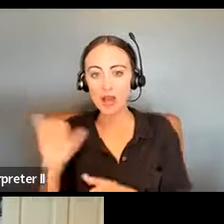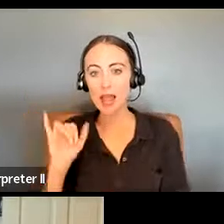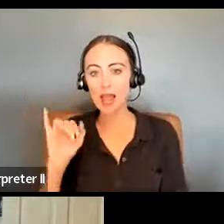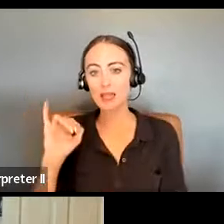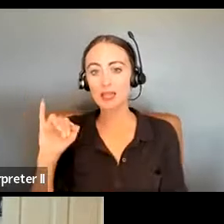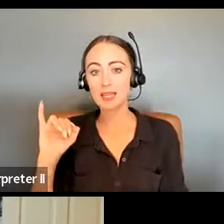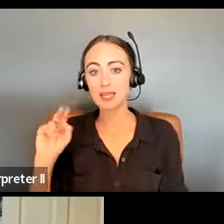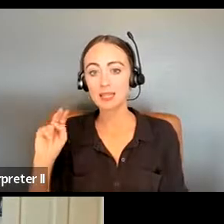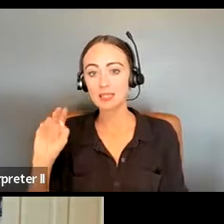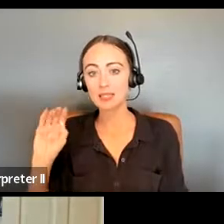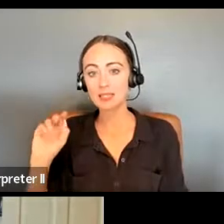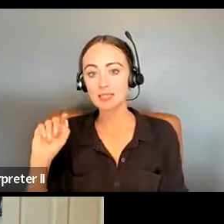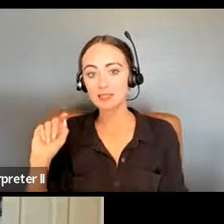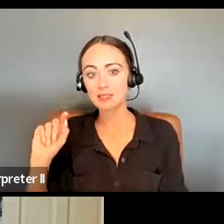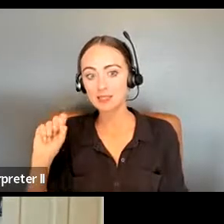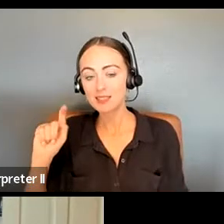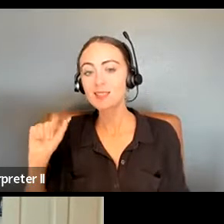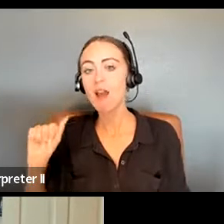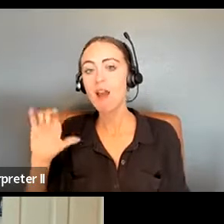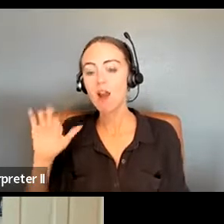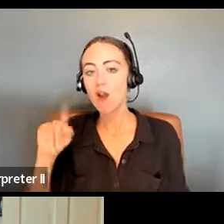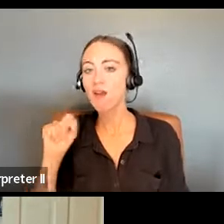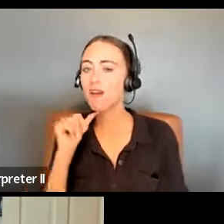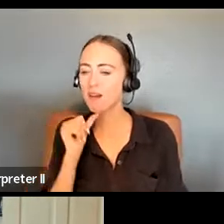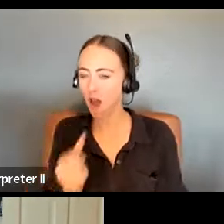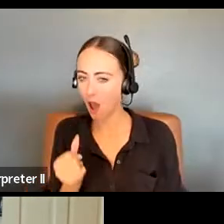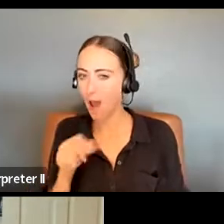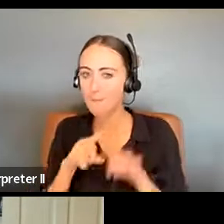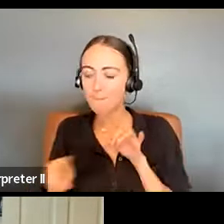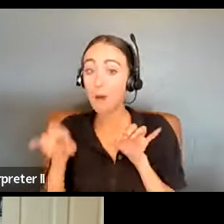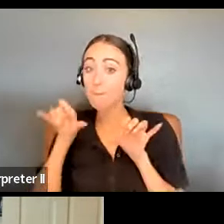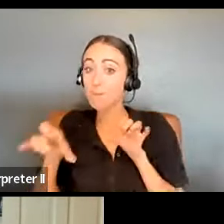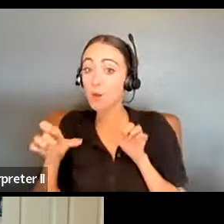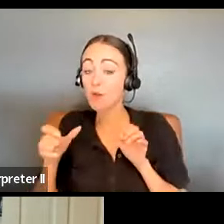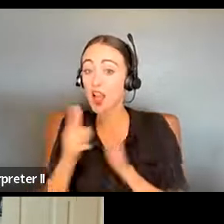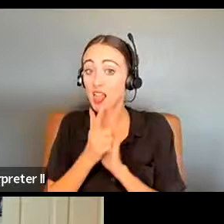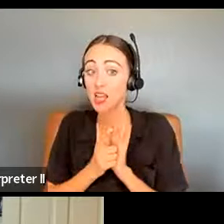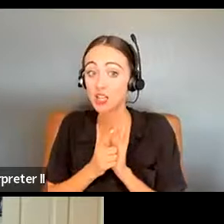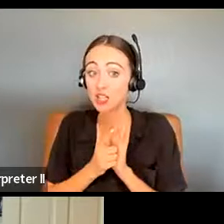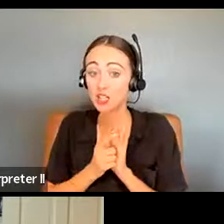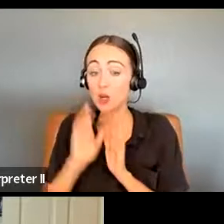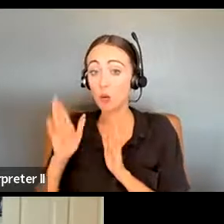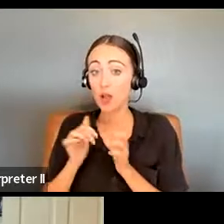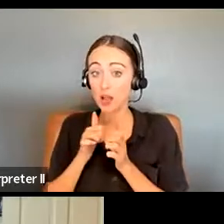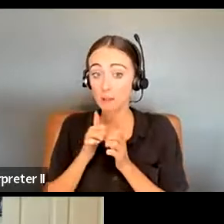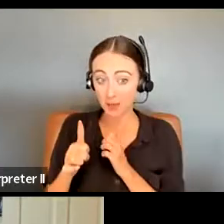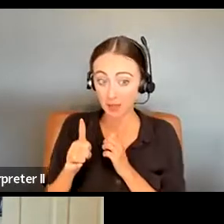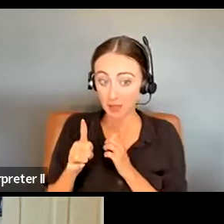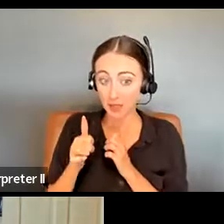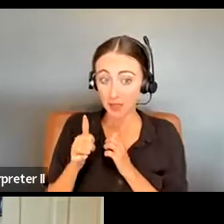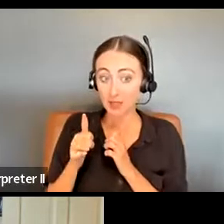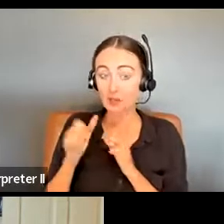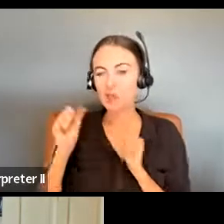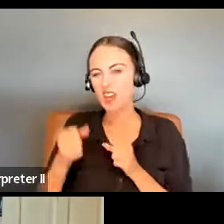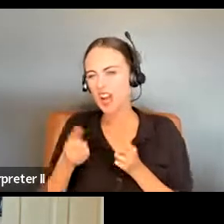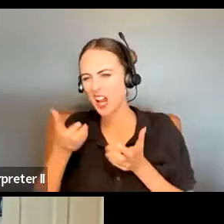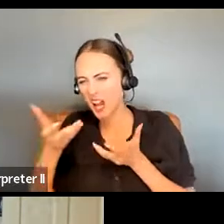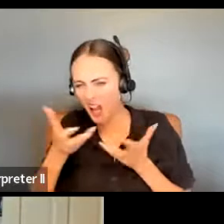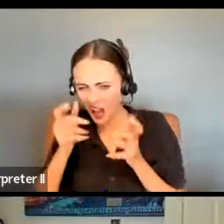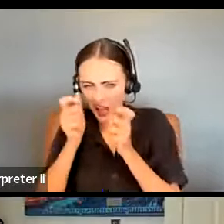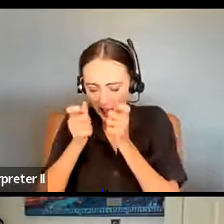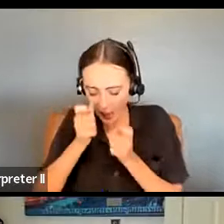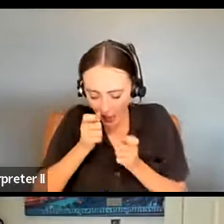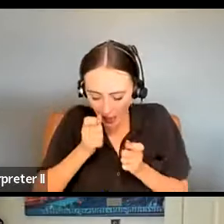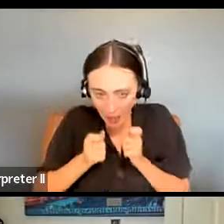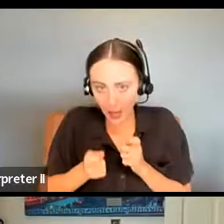Instacart would not. Now, we'll also be moving permanent legislation that will go through. So we can also kind of work on fine tuning that as the